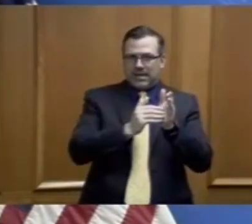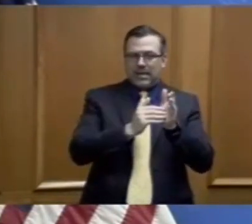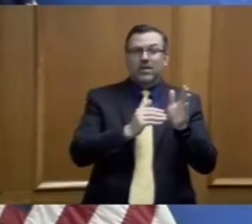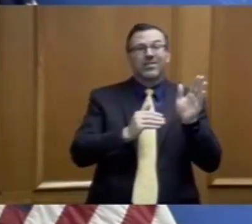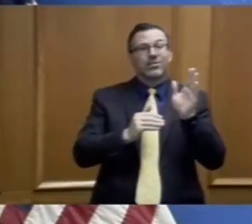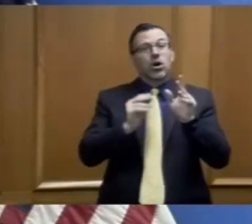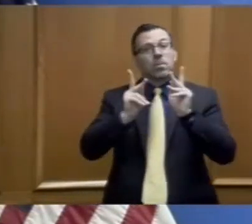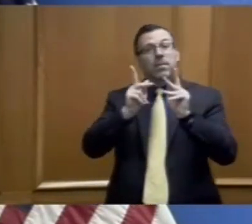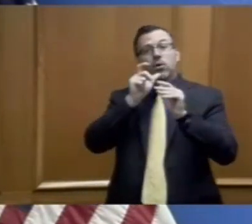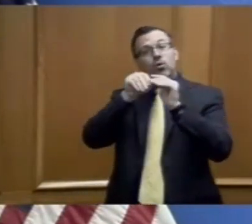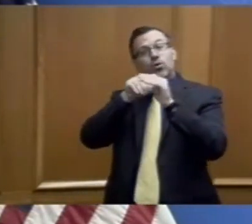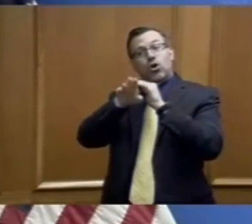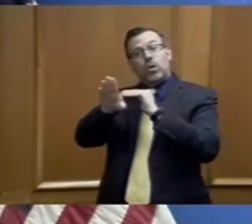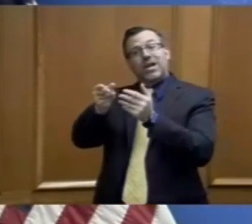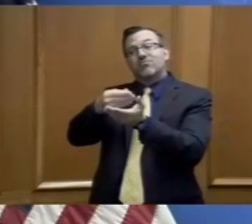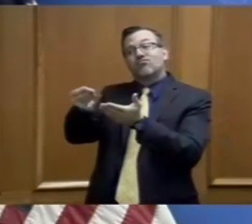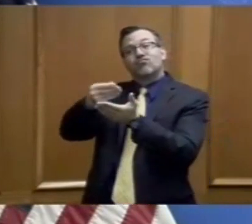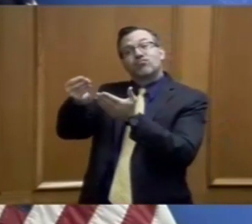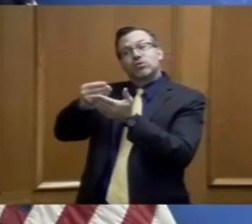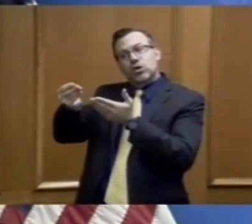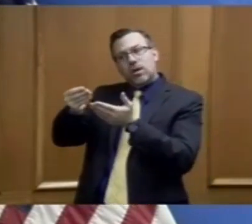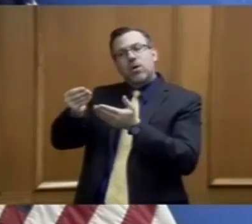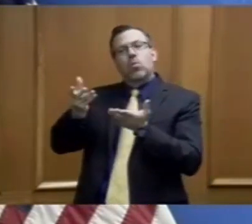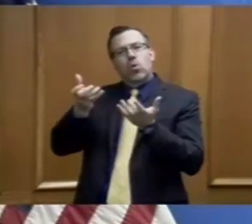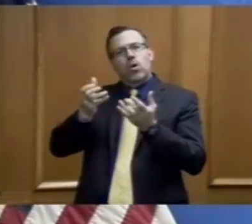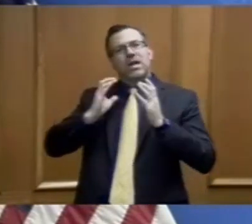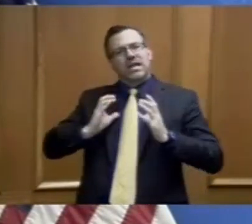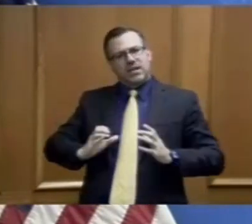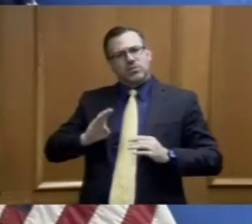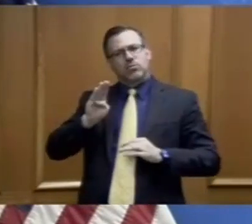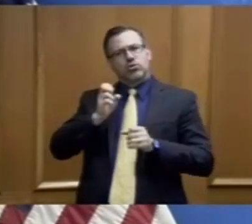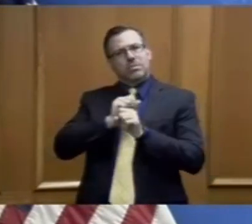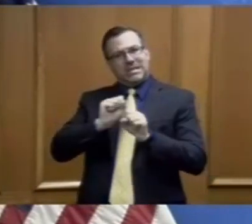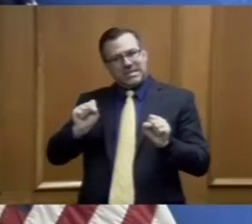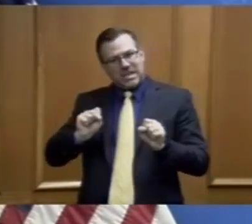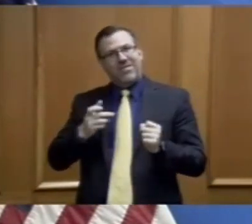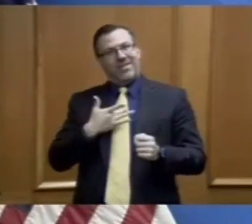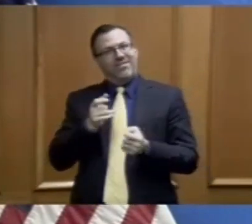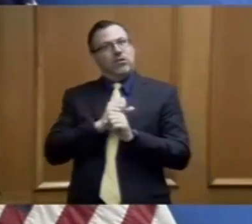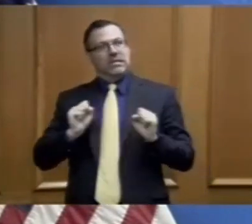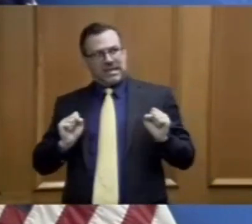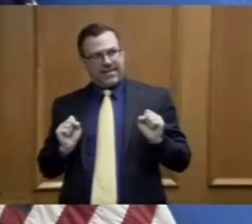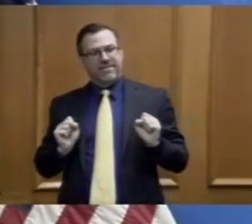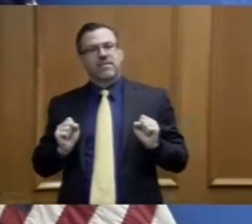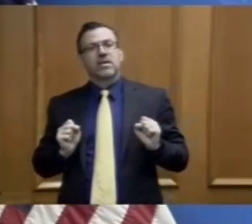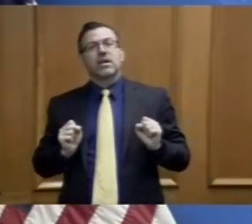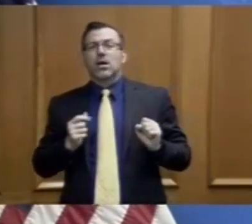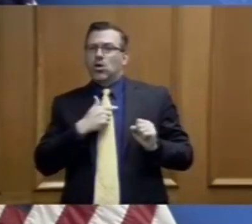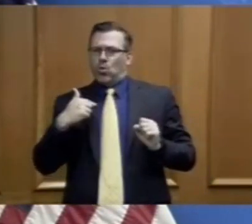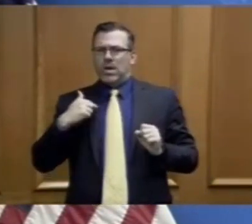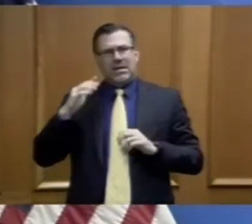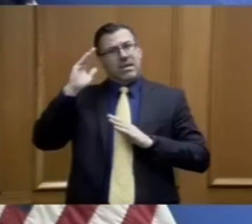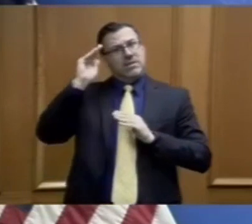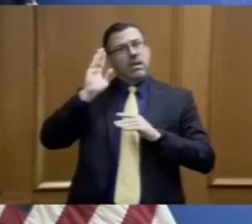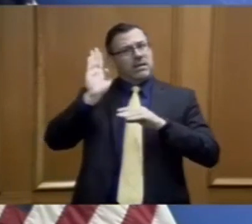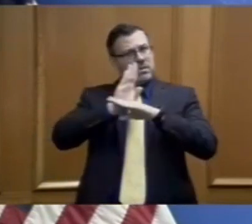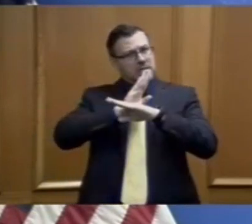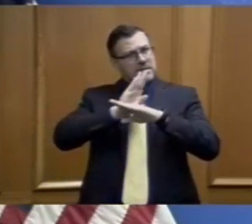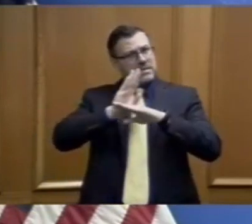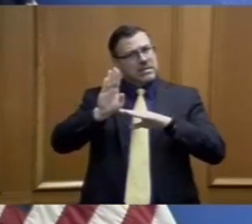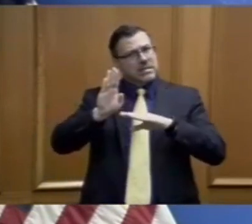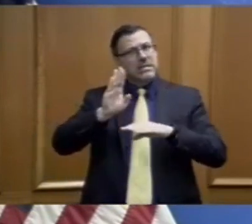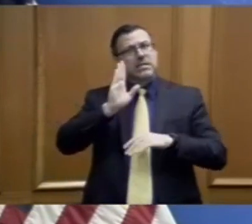will be safe to enter those businesses and will feel safe. And we expect that businesses will